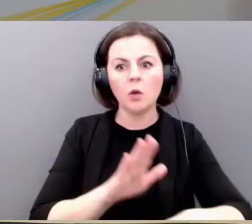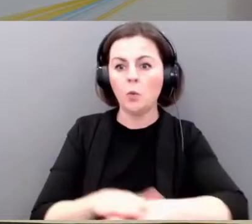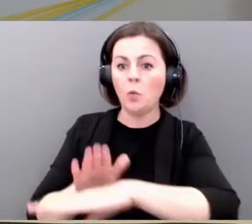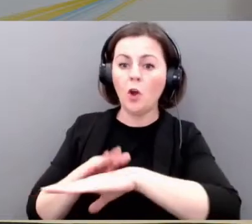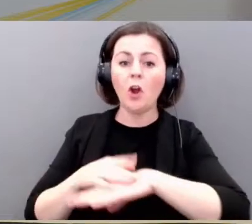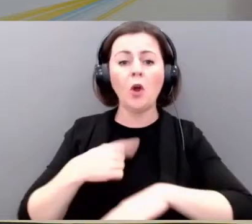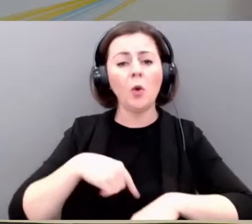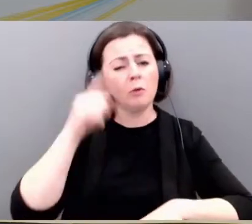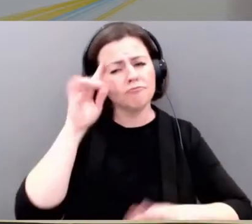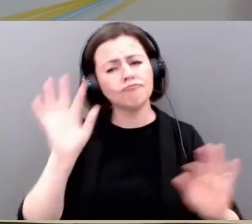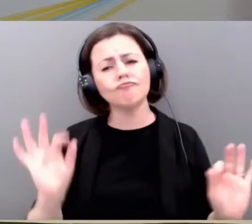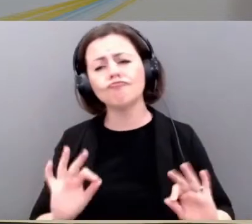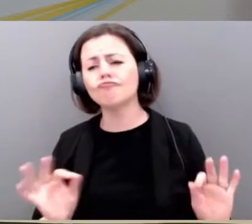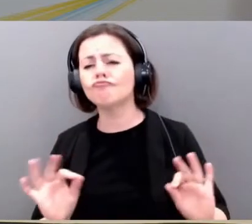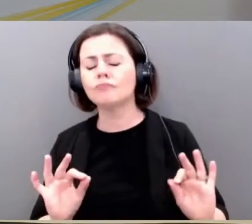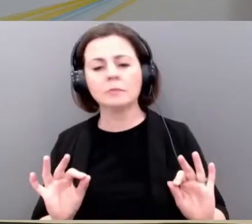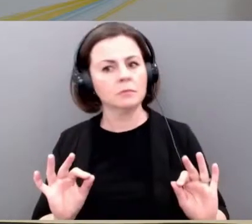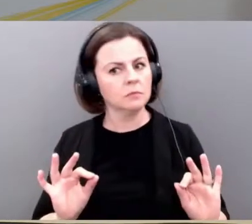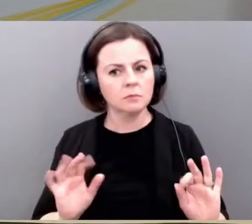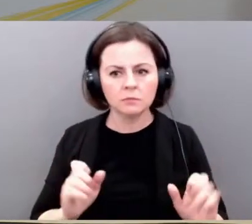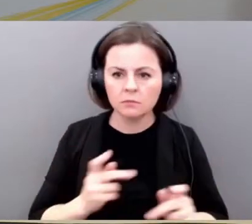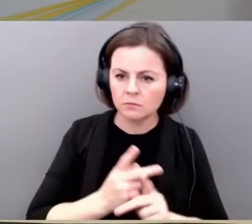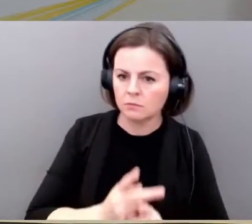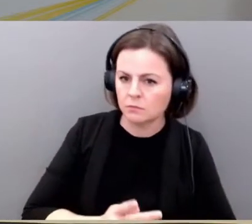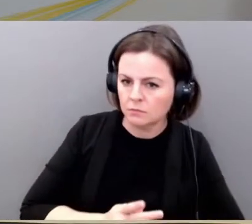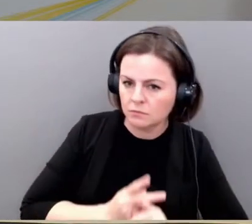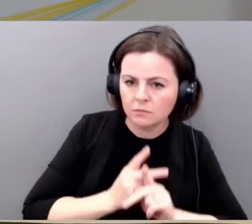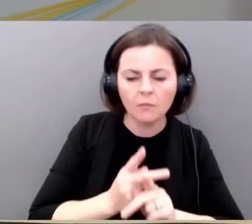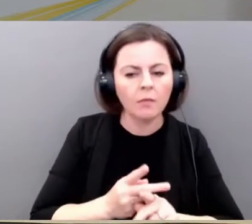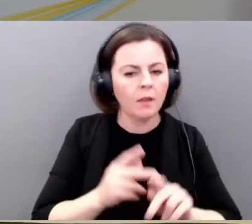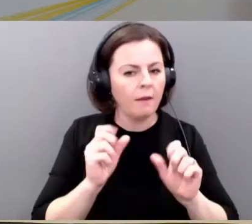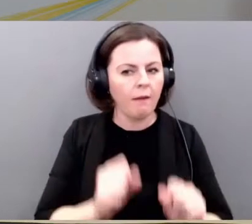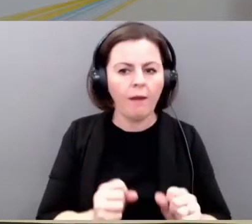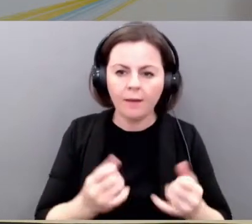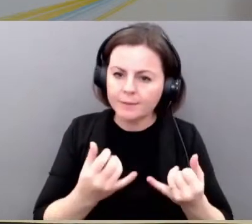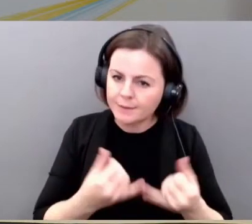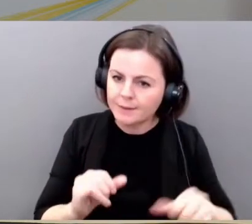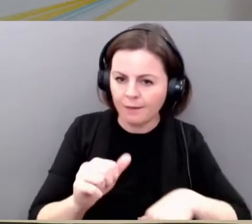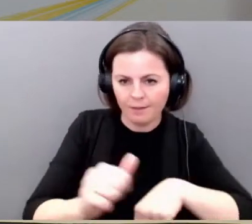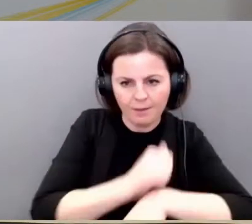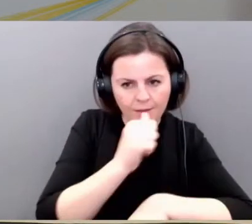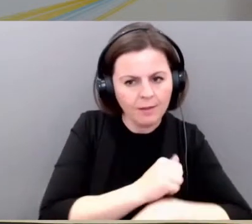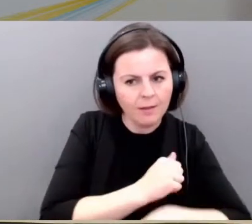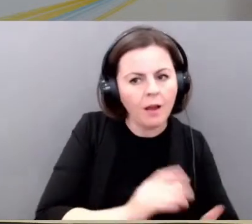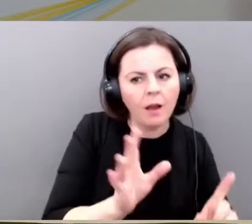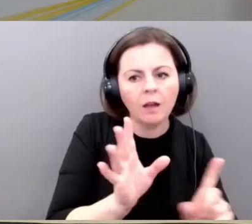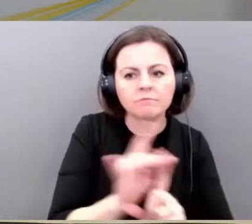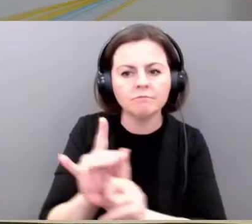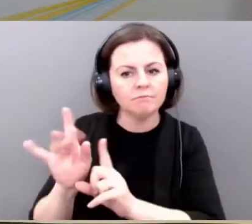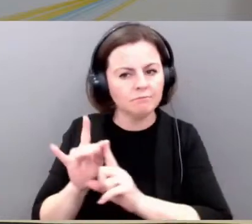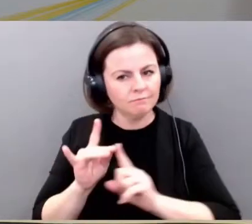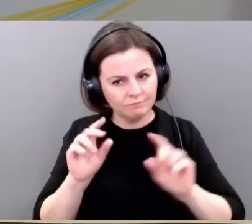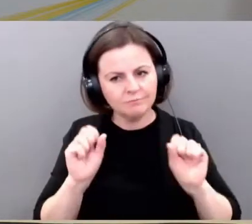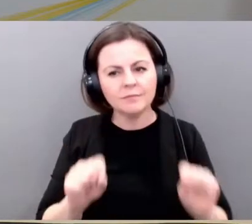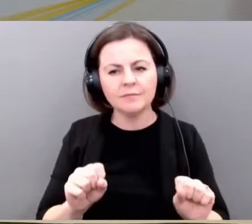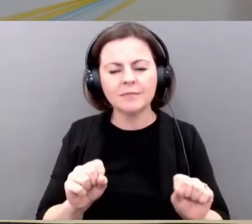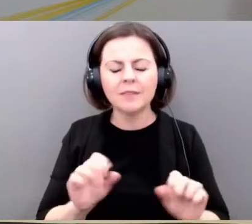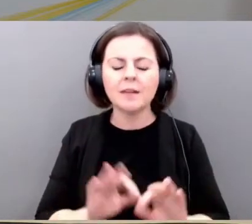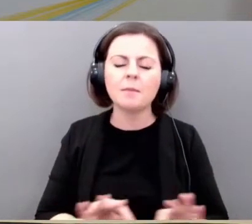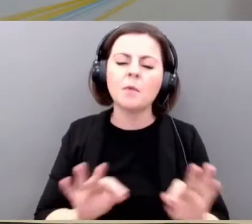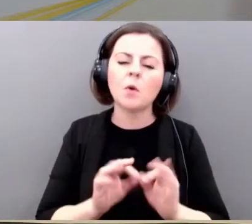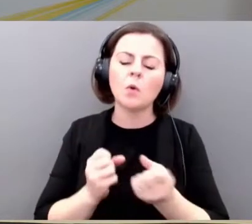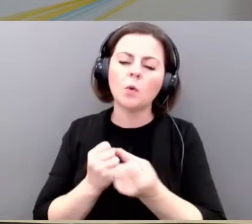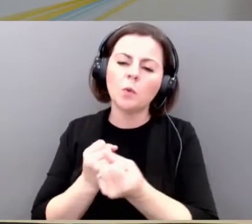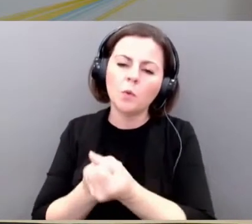COVID-19. We continue to be at risk of COVID-19 transmission. We have to continue to support one another and follow